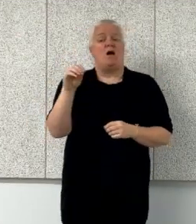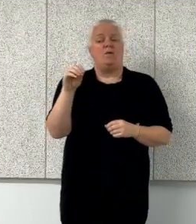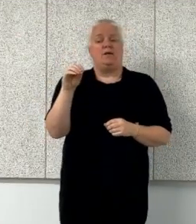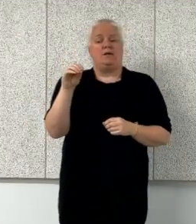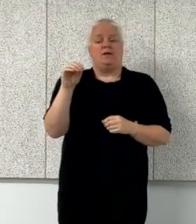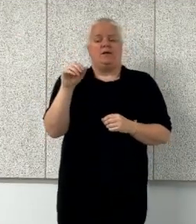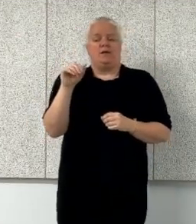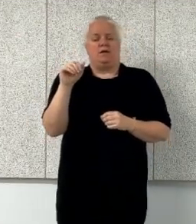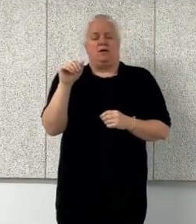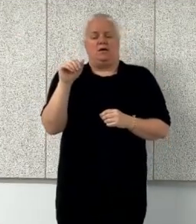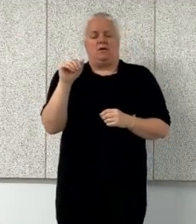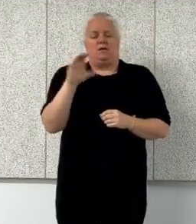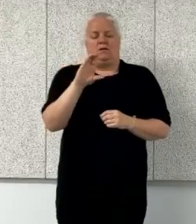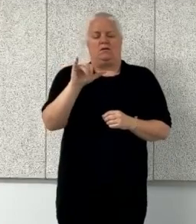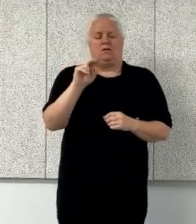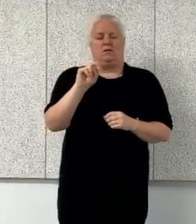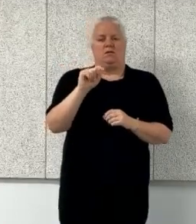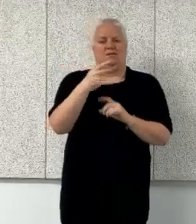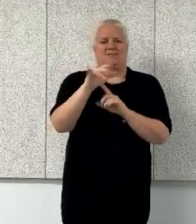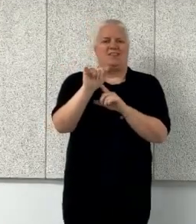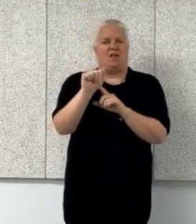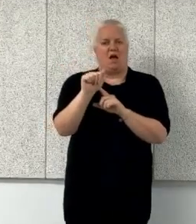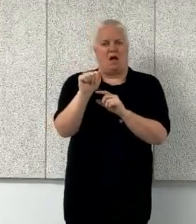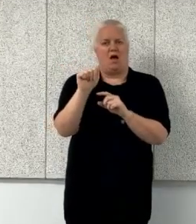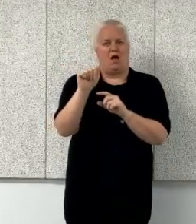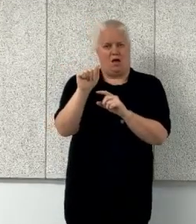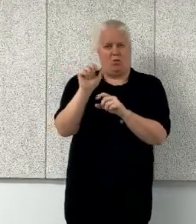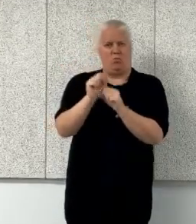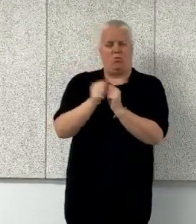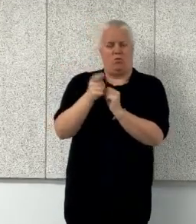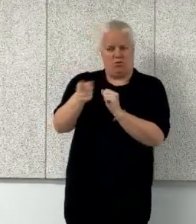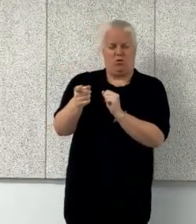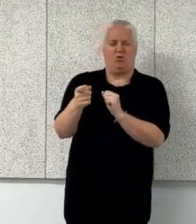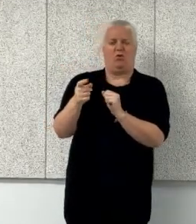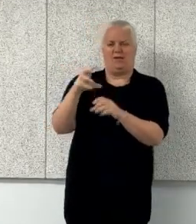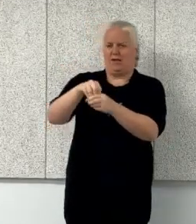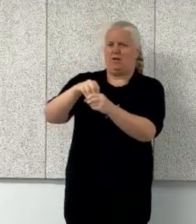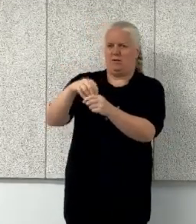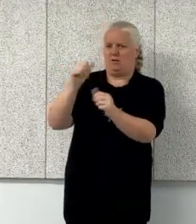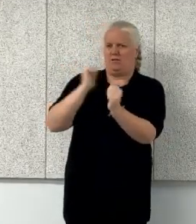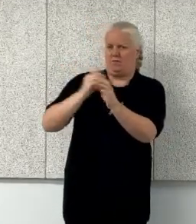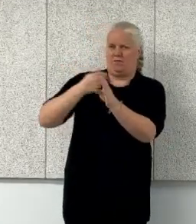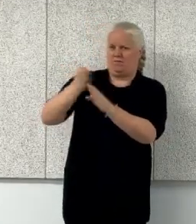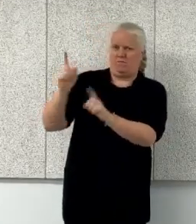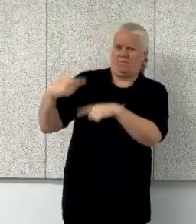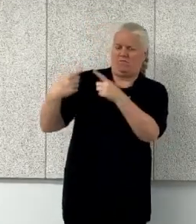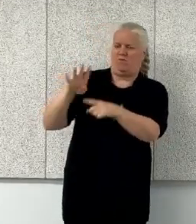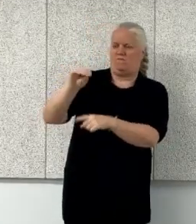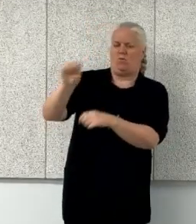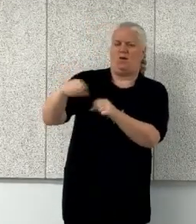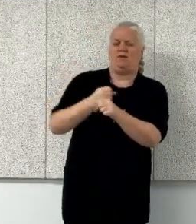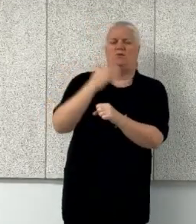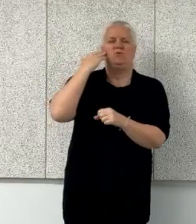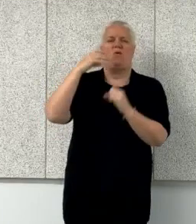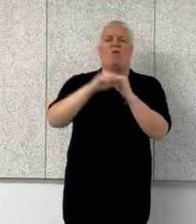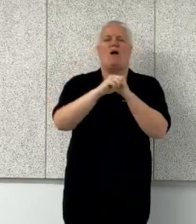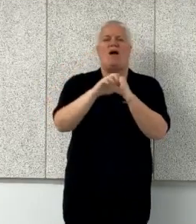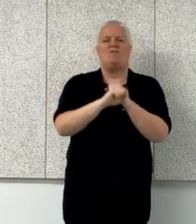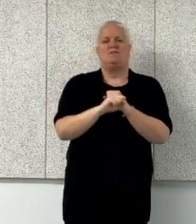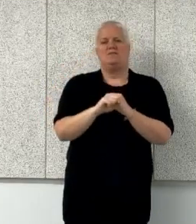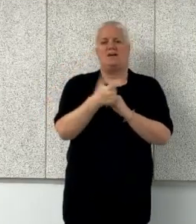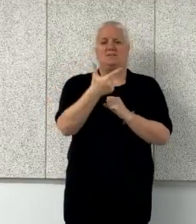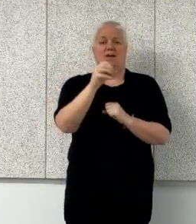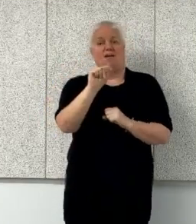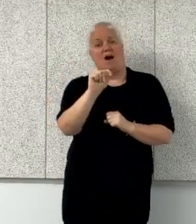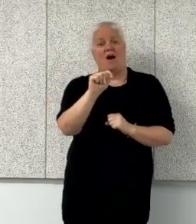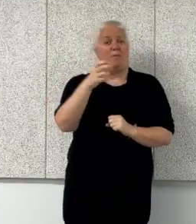Cynthia, who's been in the theater field for 45 years, you know, or 40 years, talks all the time about like, where's the Got Milk campaign for the arts right now? Because that's what we